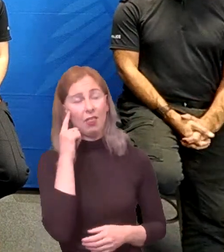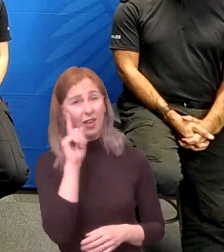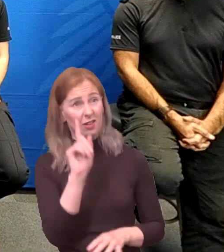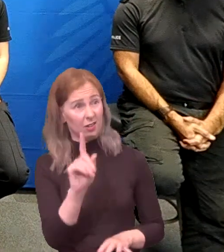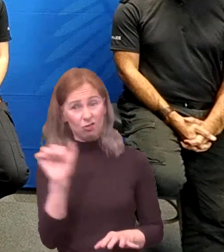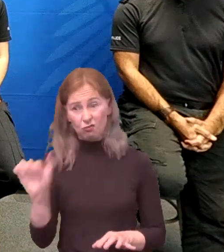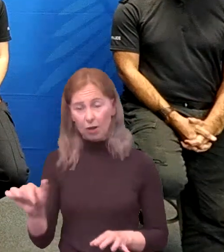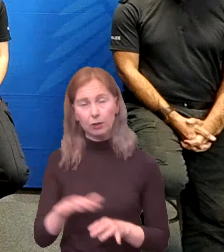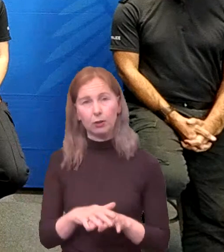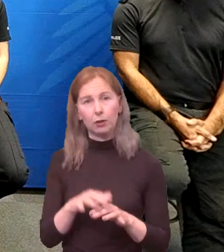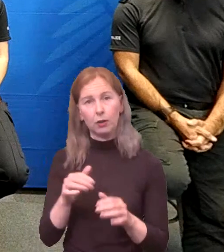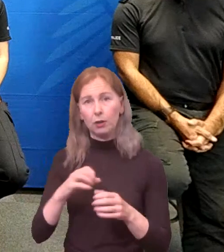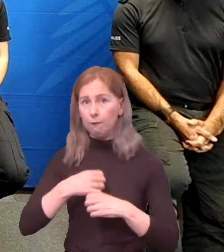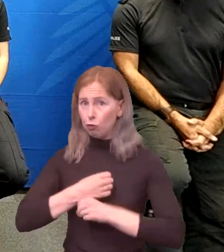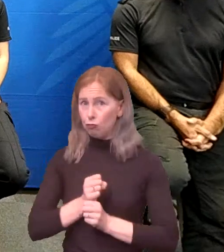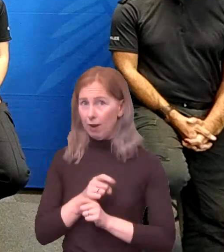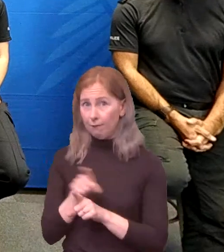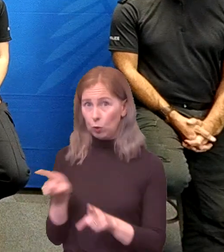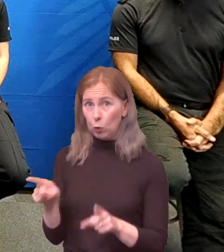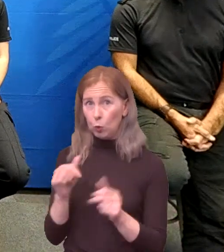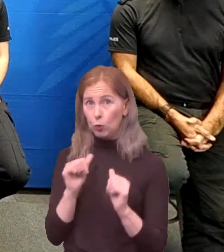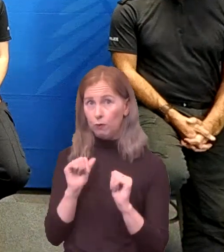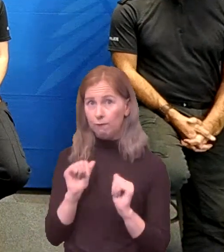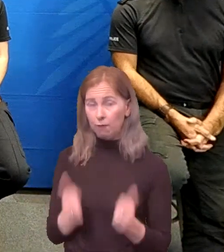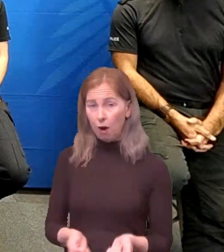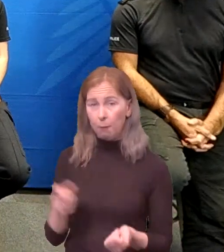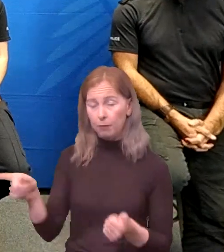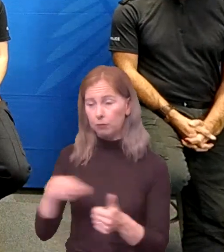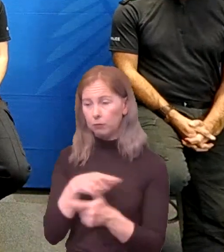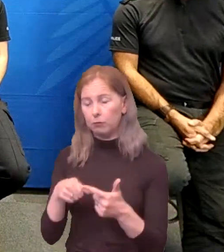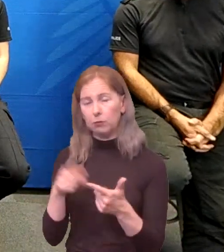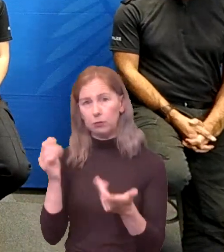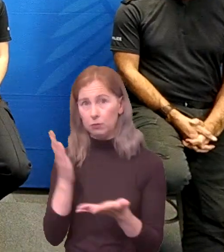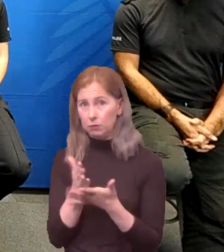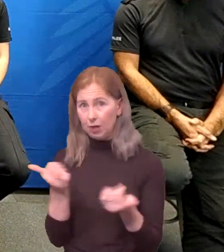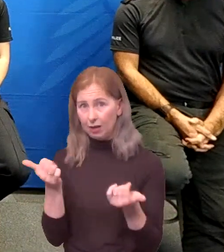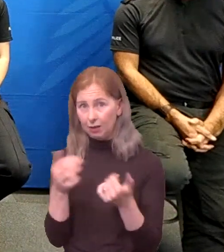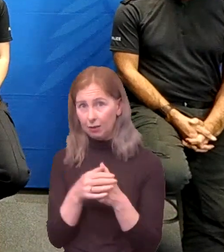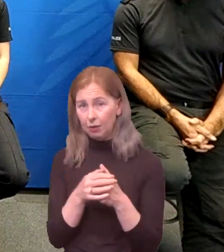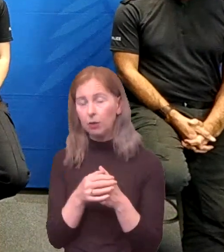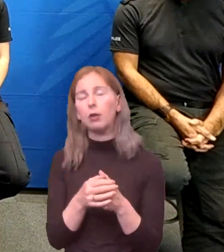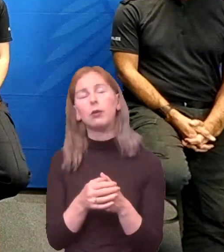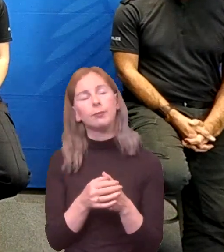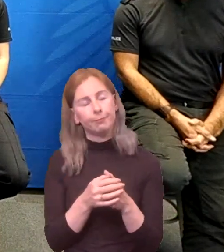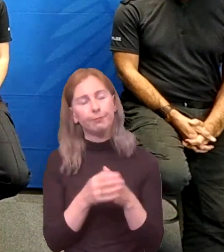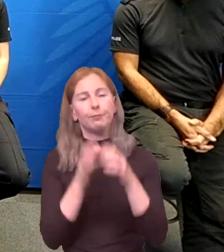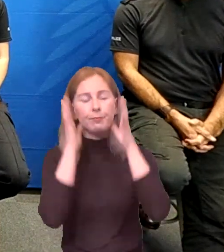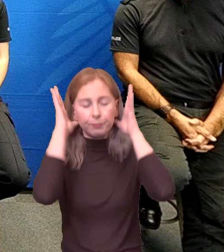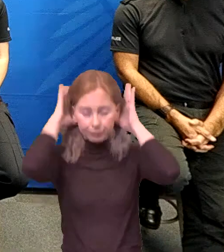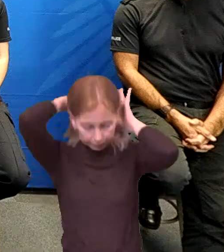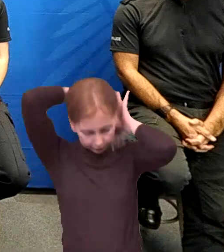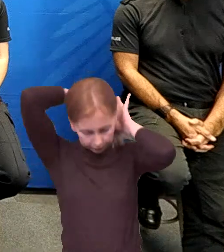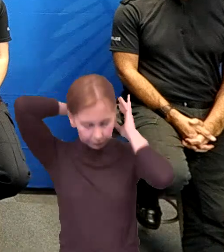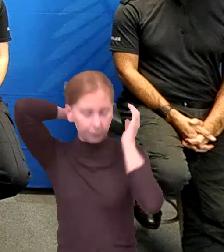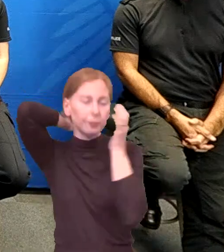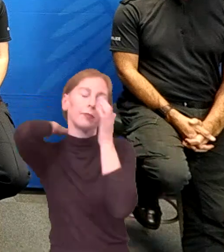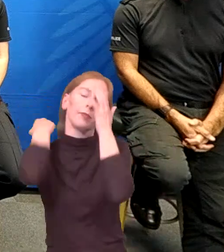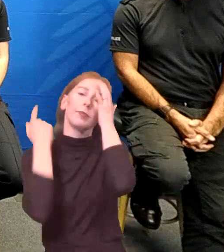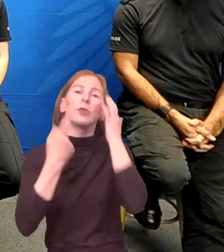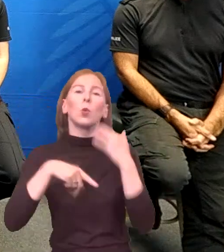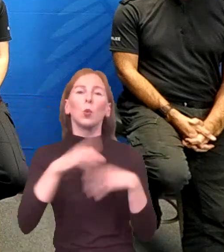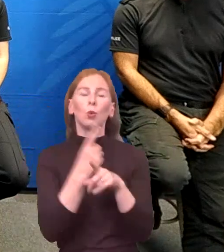farmers and landowners, and probably something you guys get quite a lot at the NFU. Yeah, and we were talking about it earlier, and the main